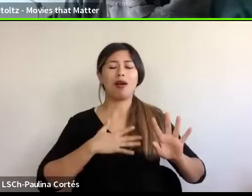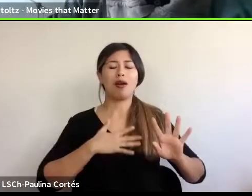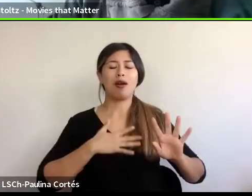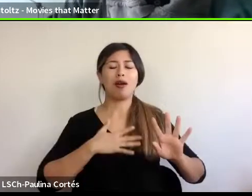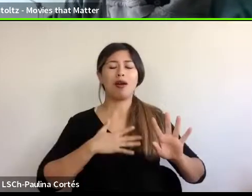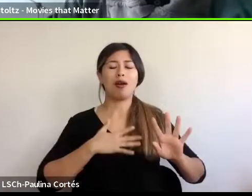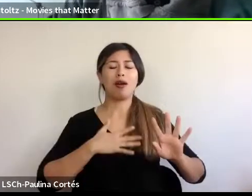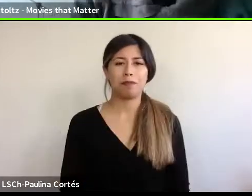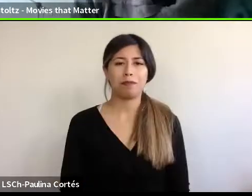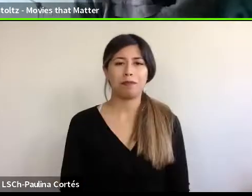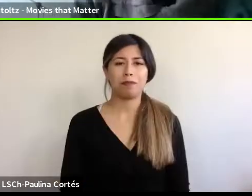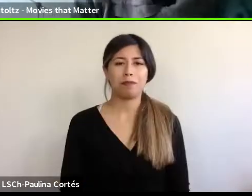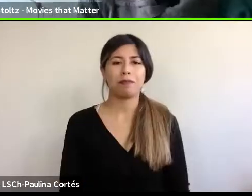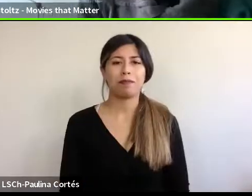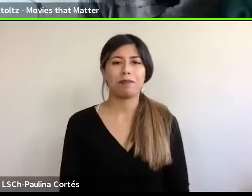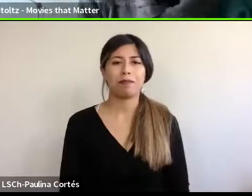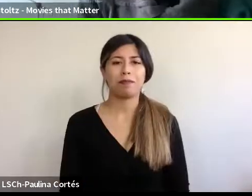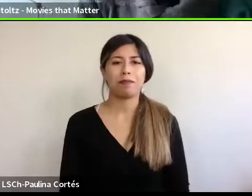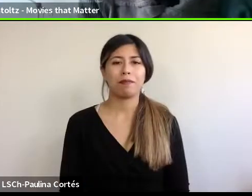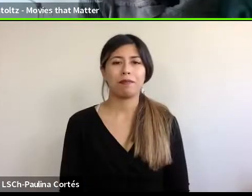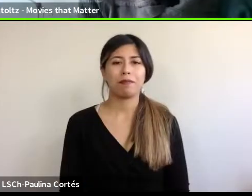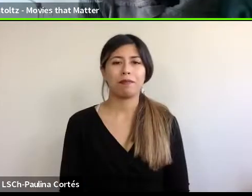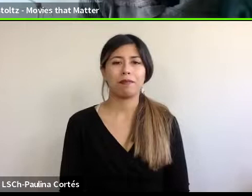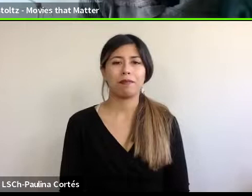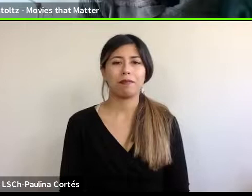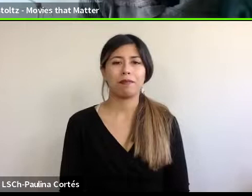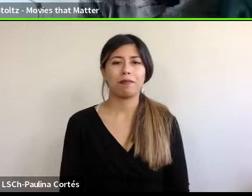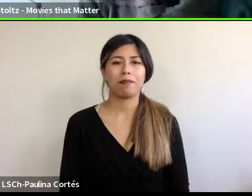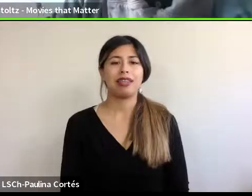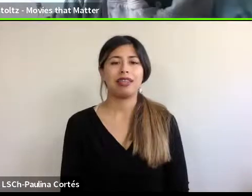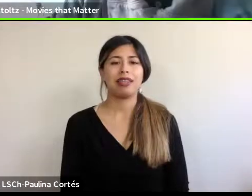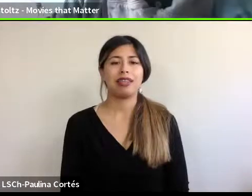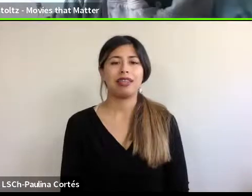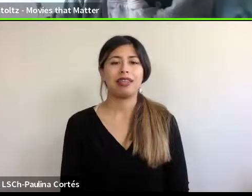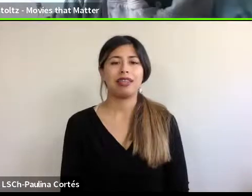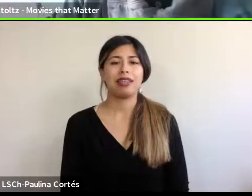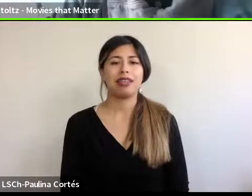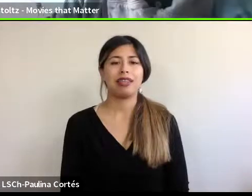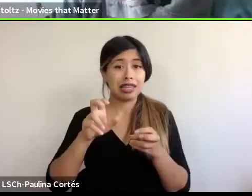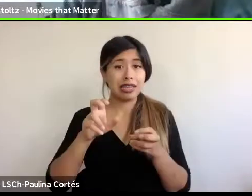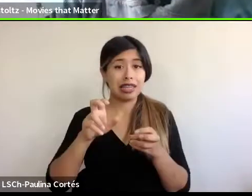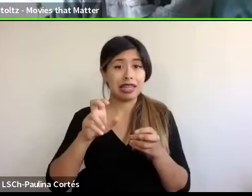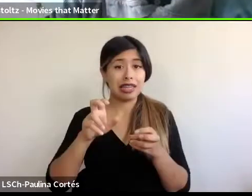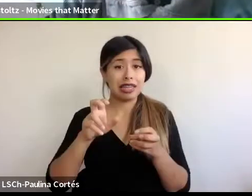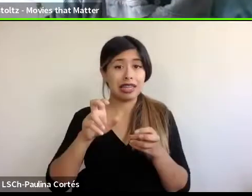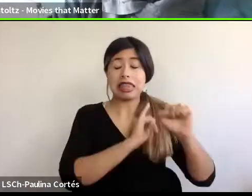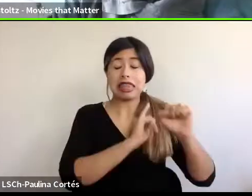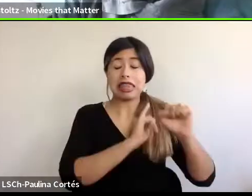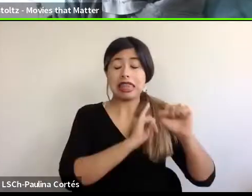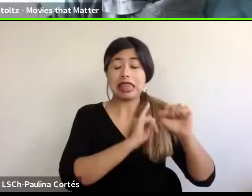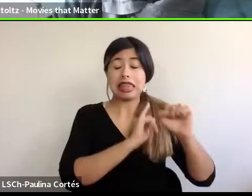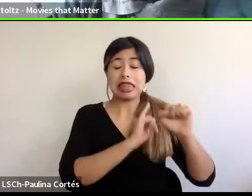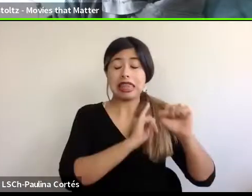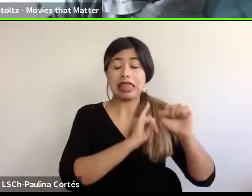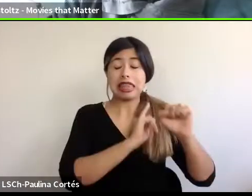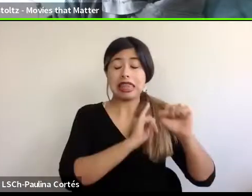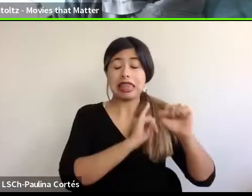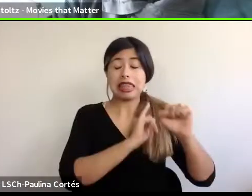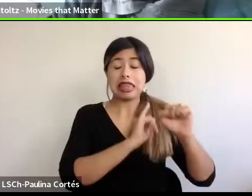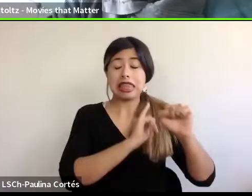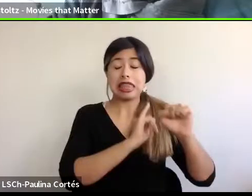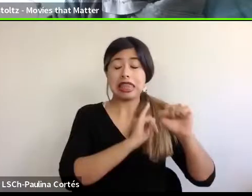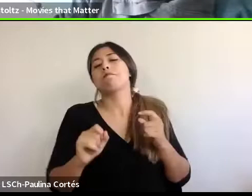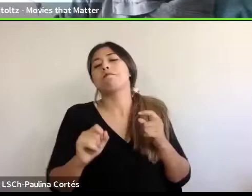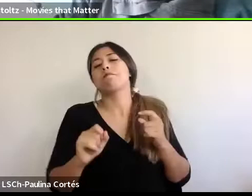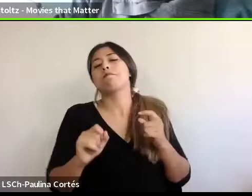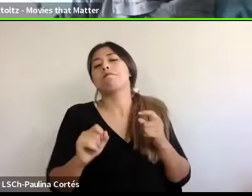connected as they were in the past. And the other main partner we had for a long time was the Freedom Fund, which is a fund in the